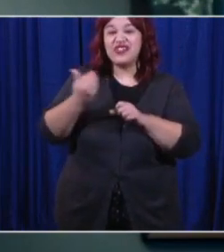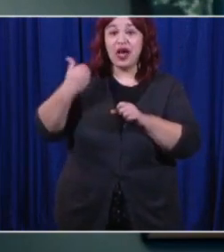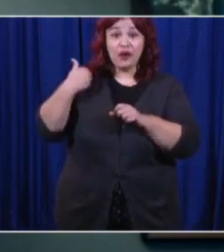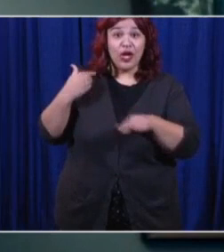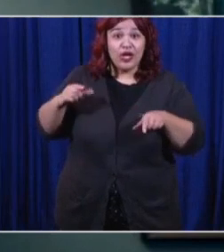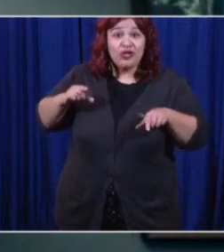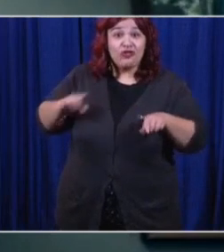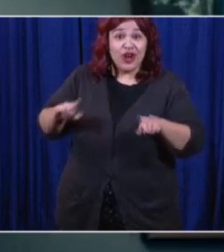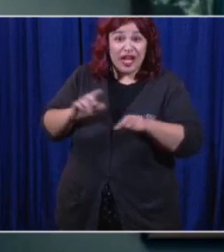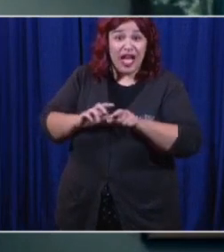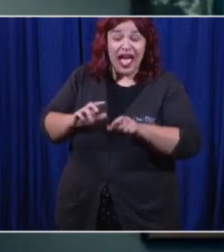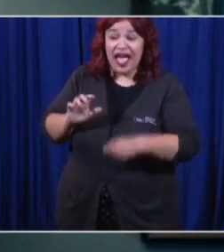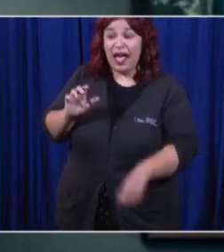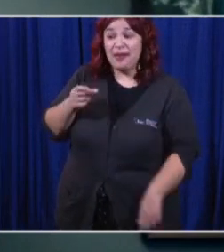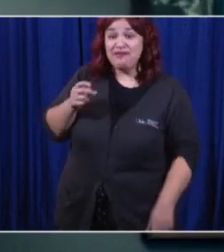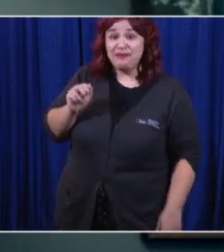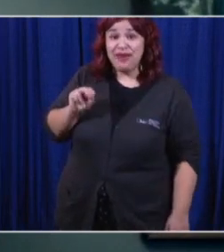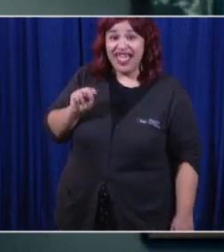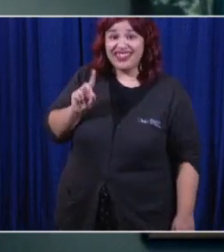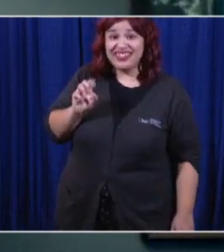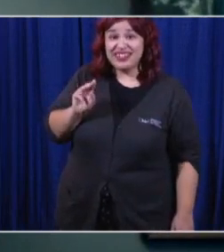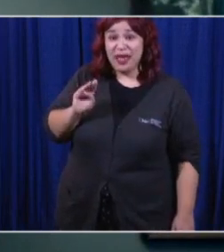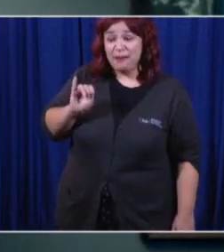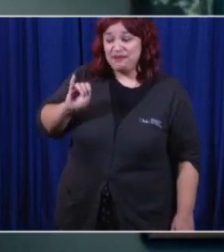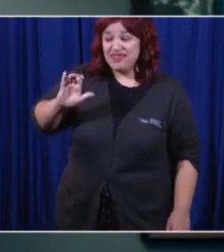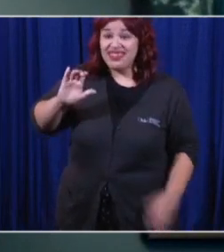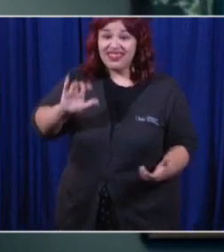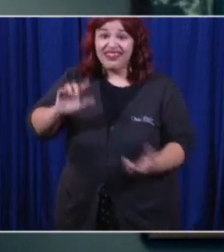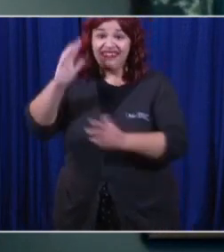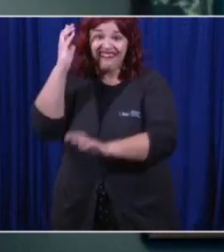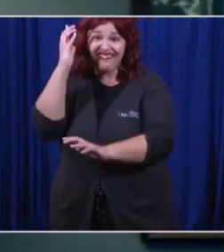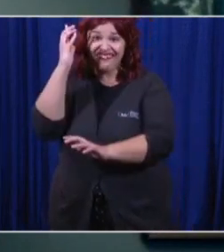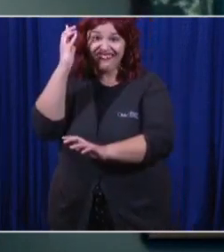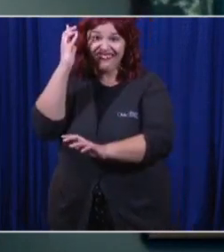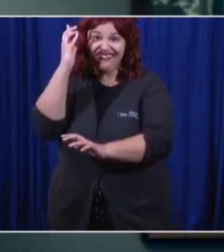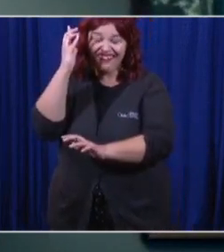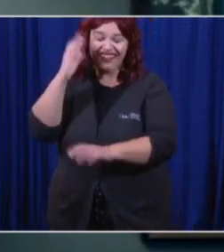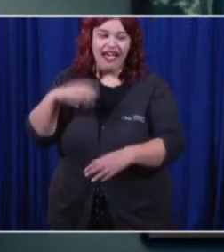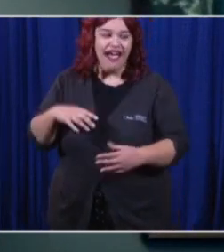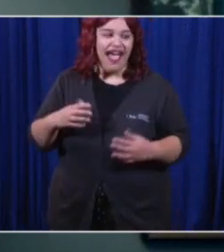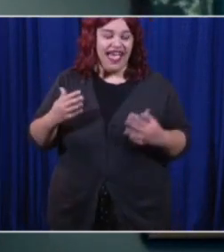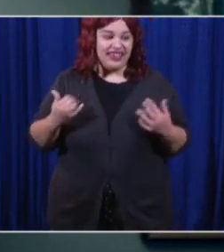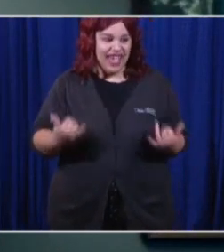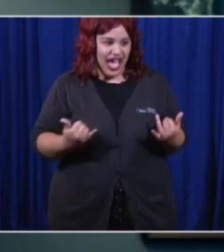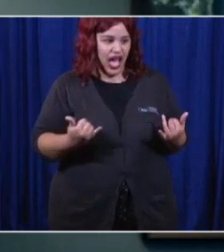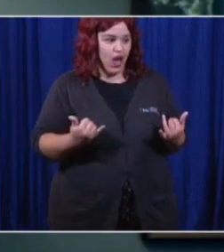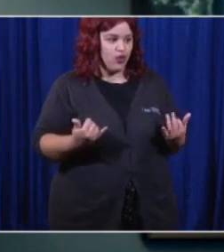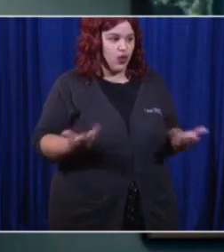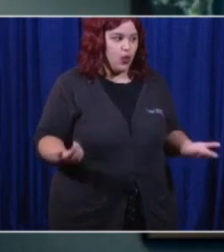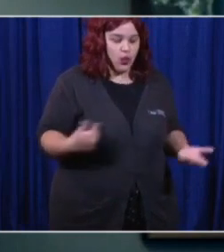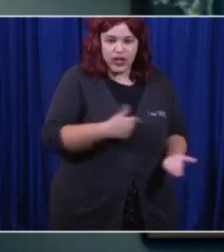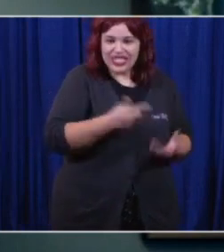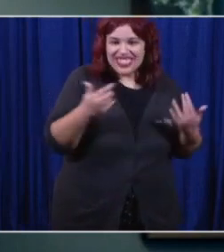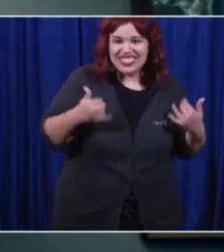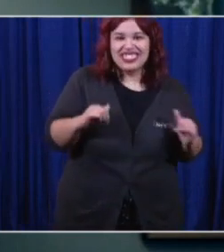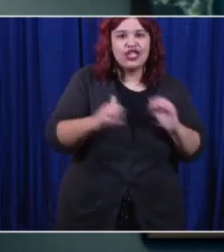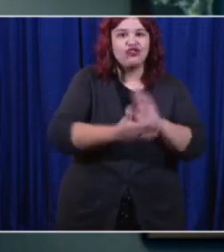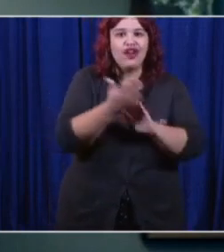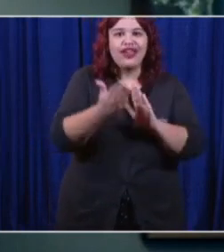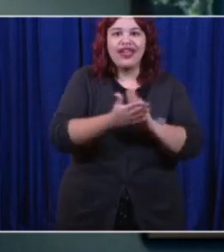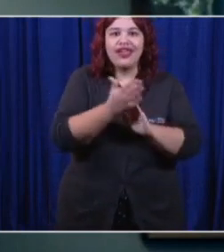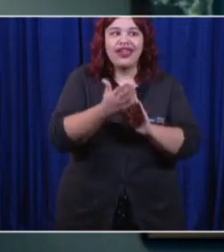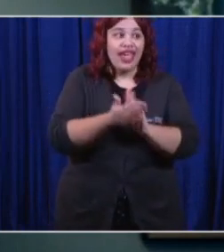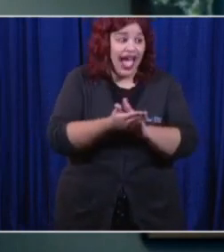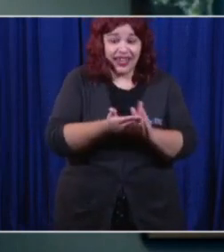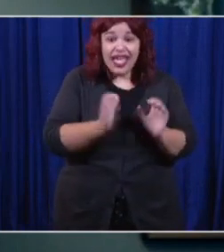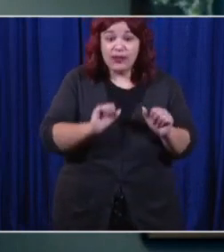pandemic doing exactly what we're called to do. So again, I think that it's important for people to hear and understand that we are here to care for them, all of